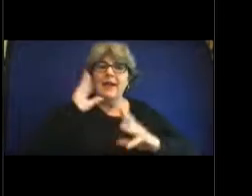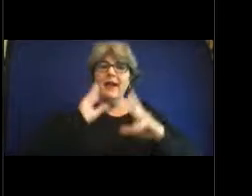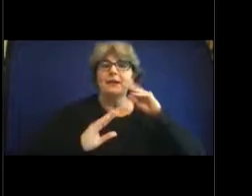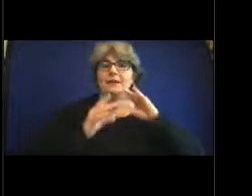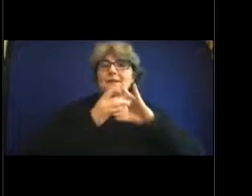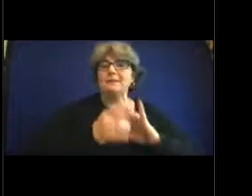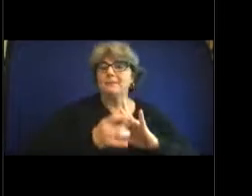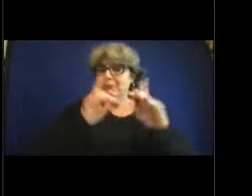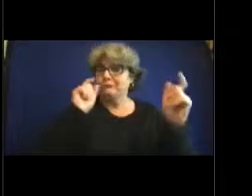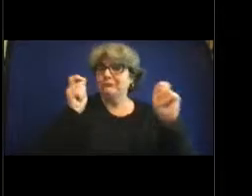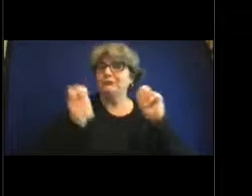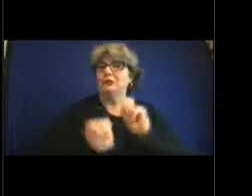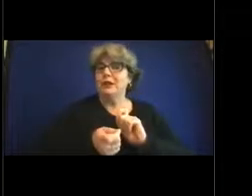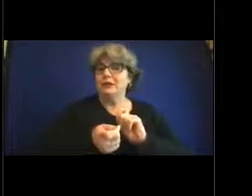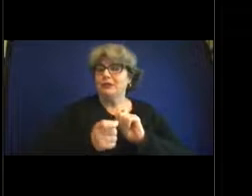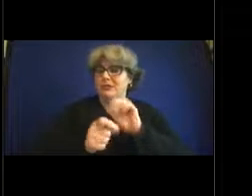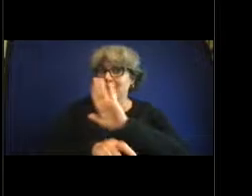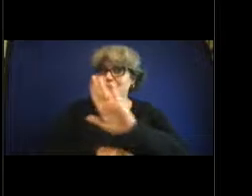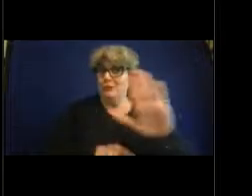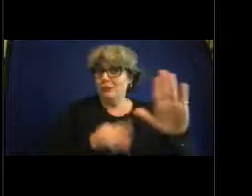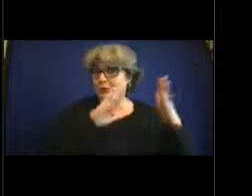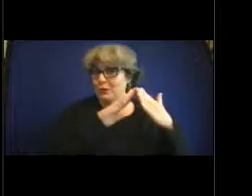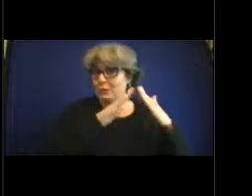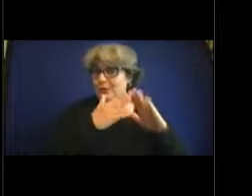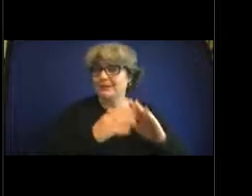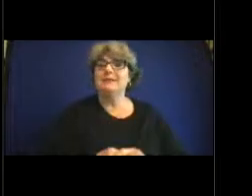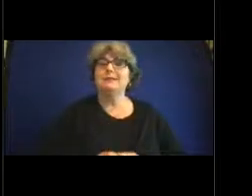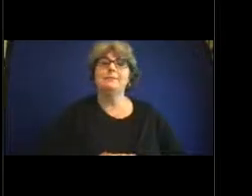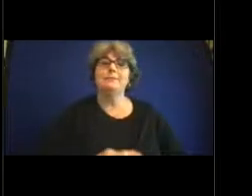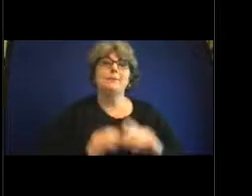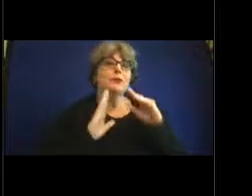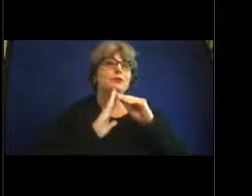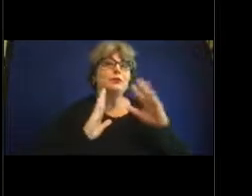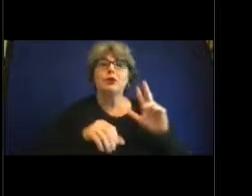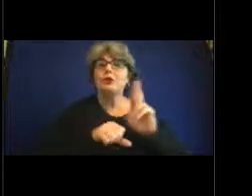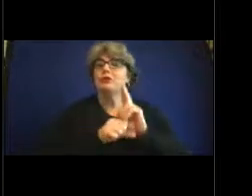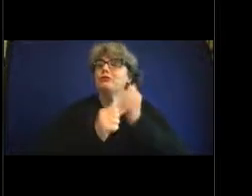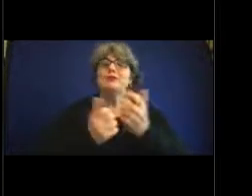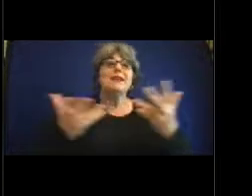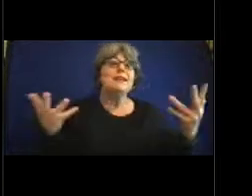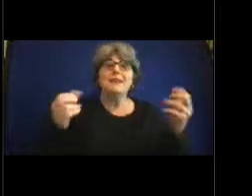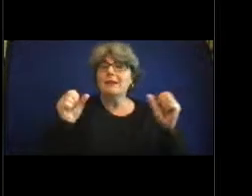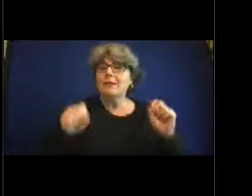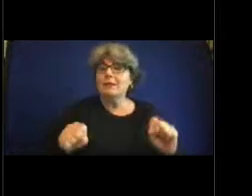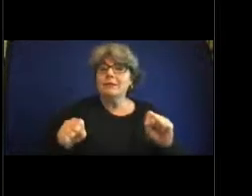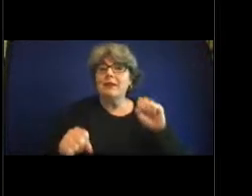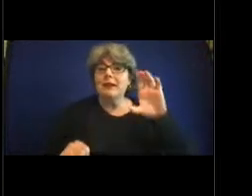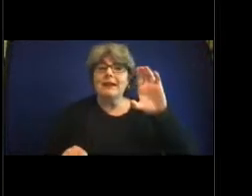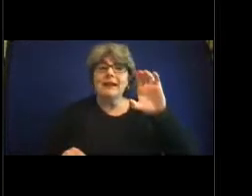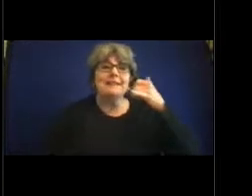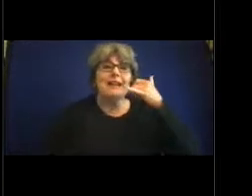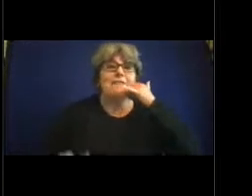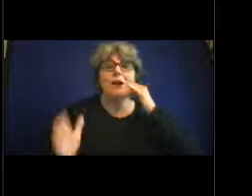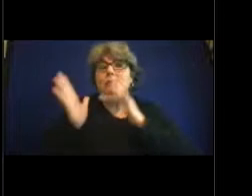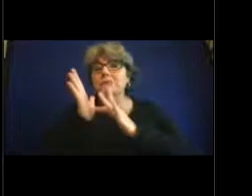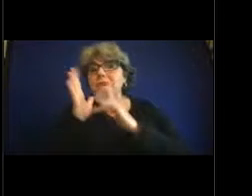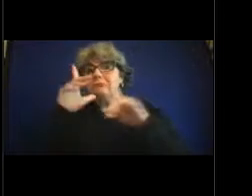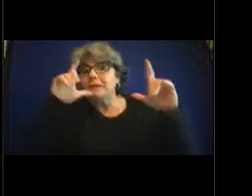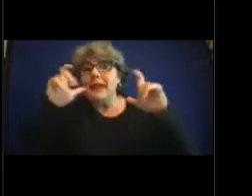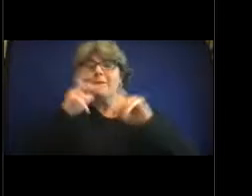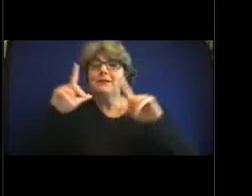climate change in our own communities. Students could use anything like cell phones and tablets and